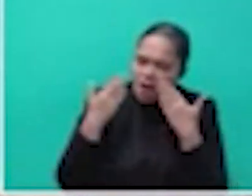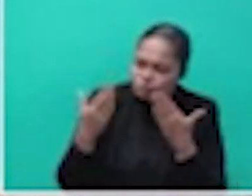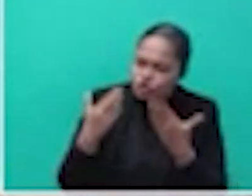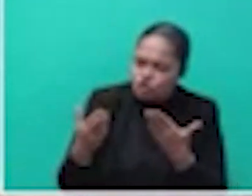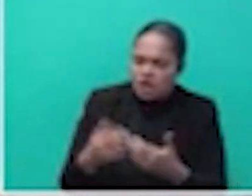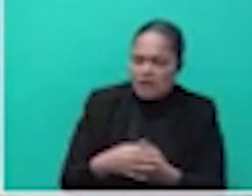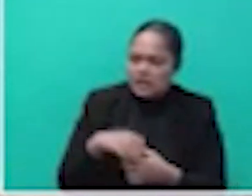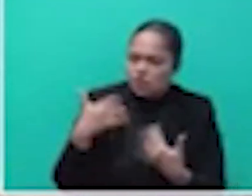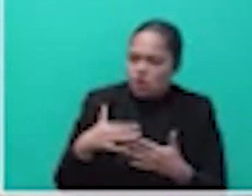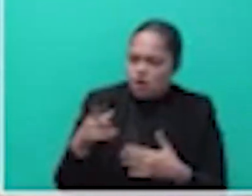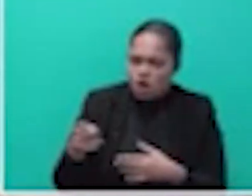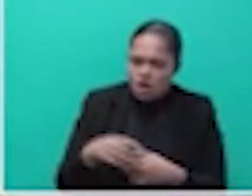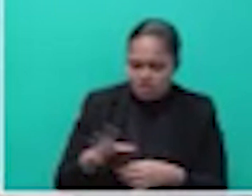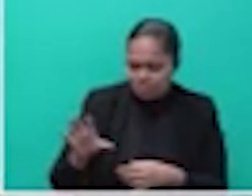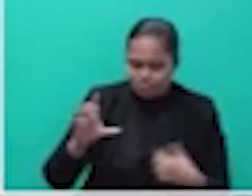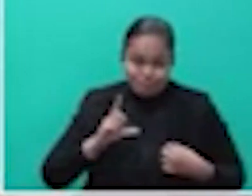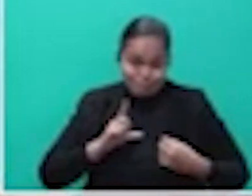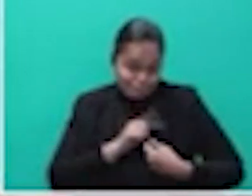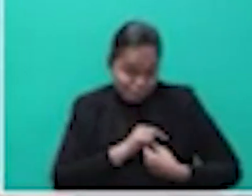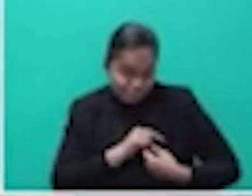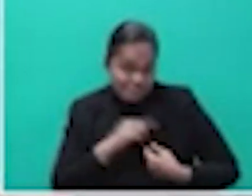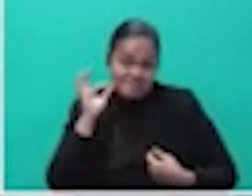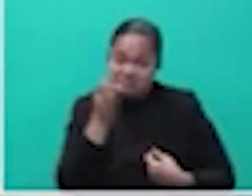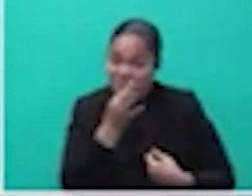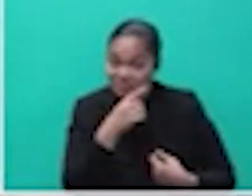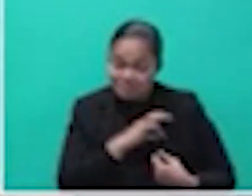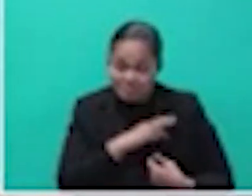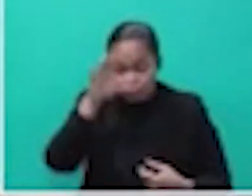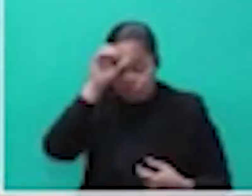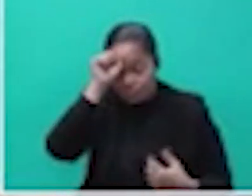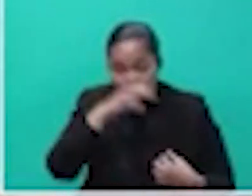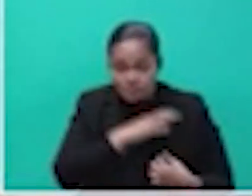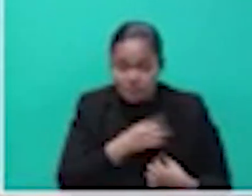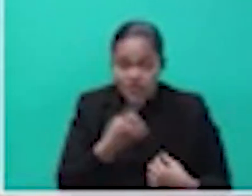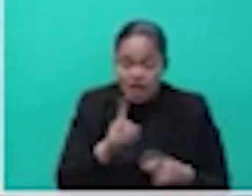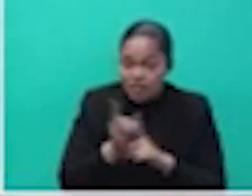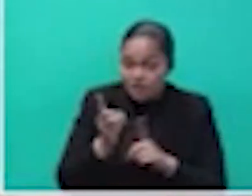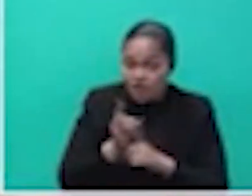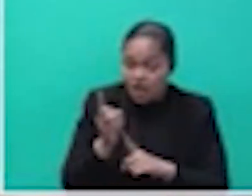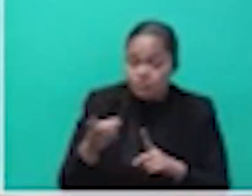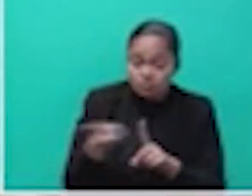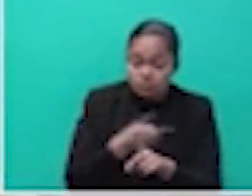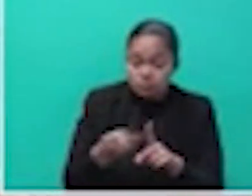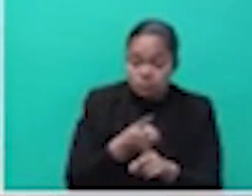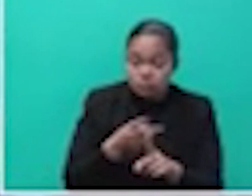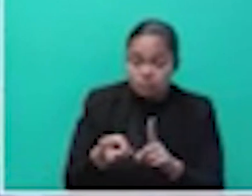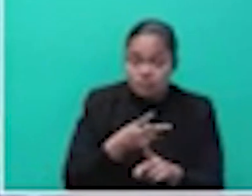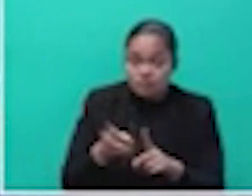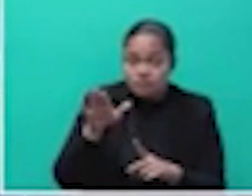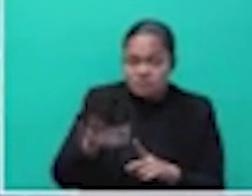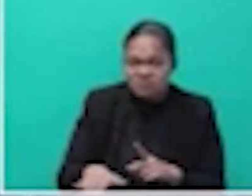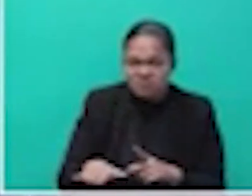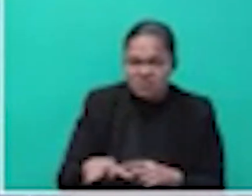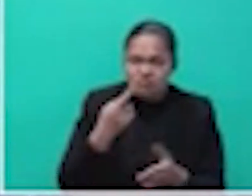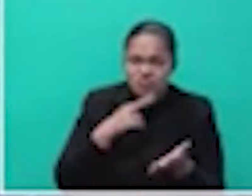for the badge, the frangipani badge, and also the development of the Violence Against Children in Fiji report. We look forward